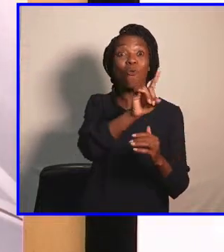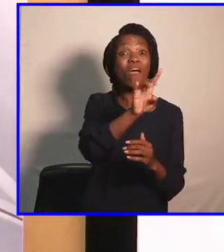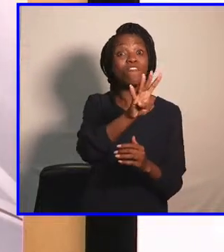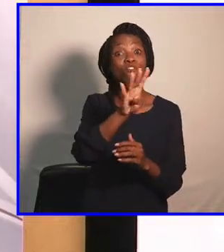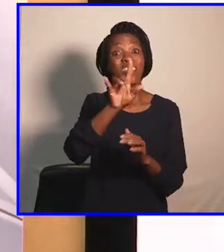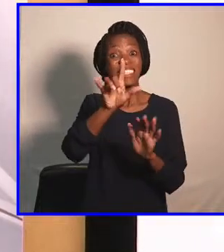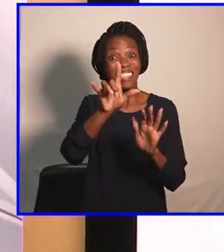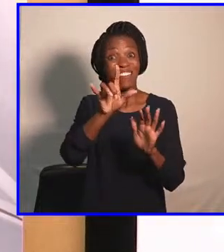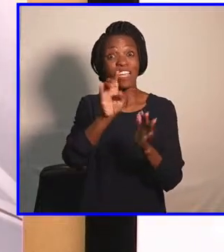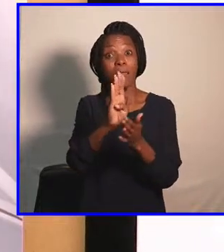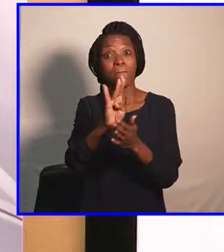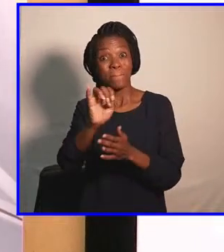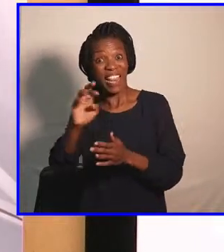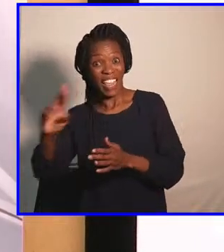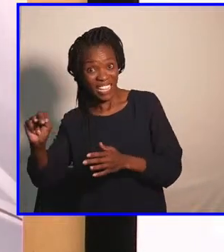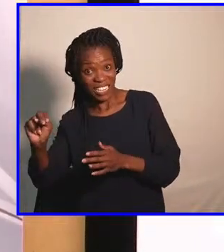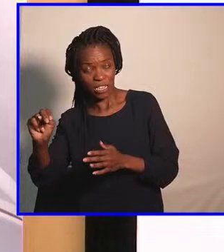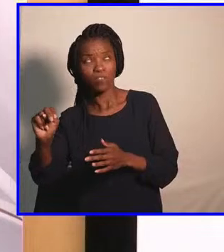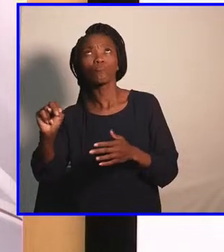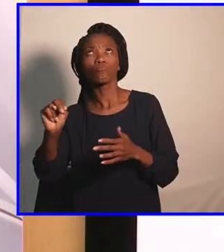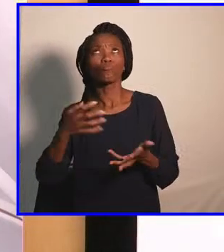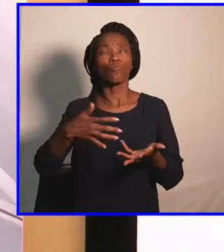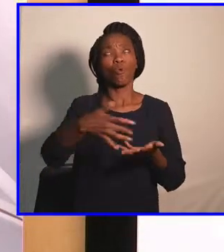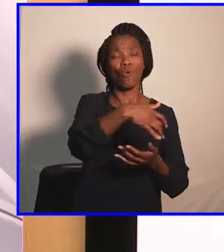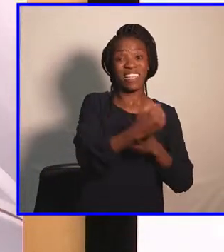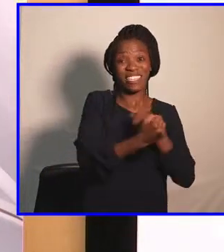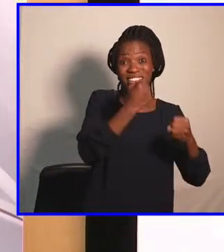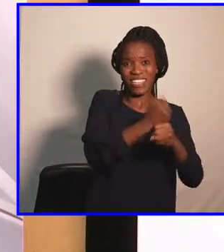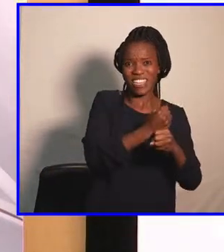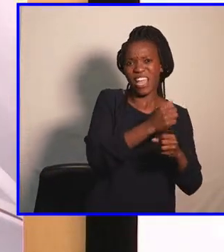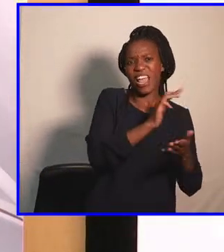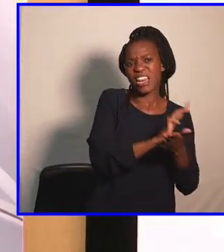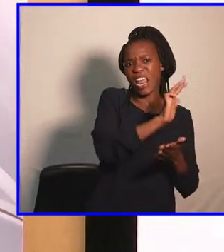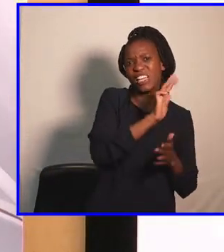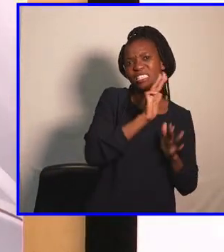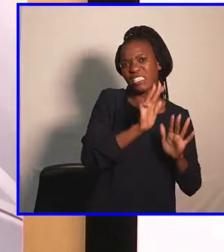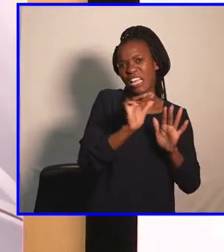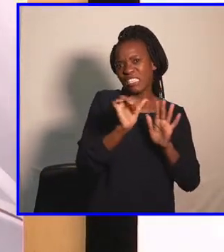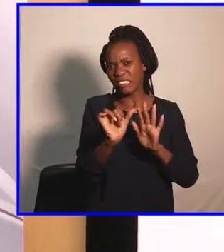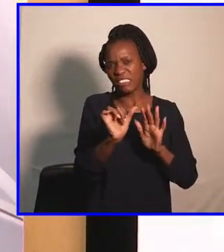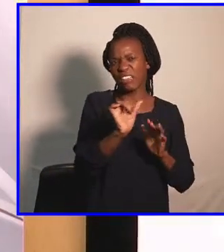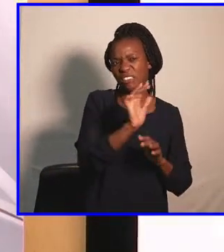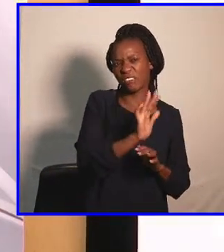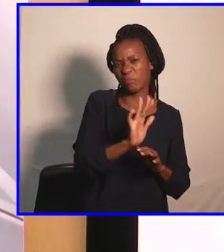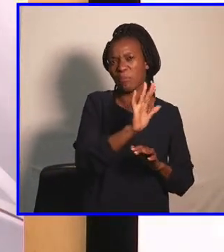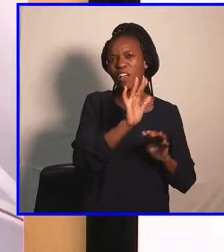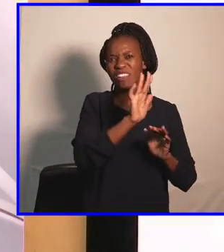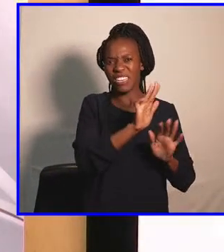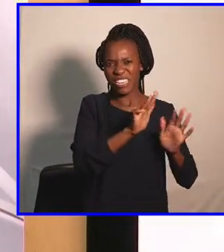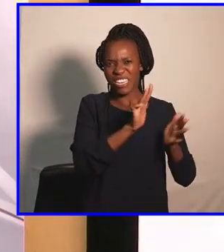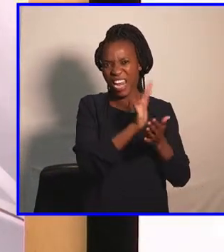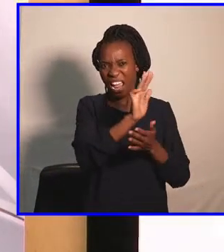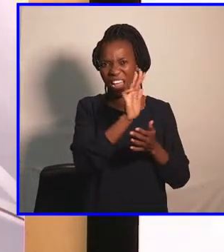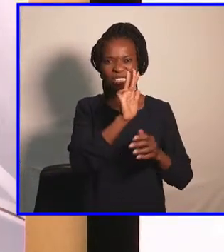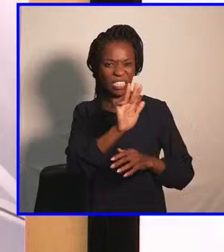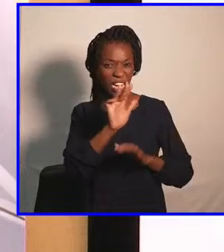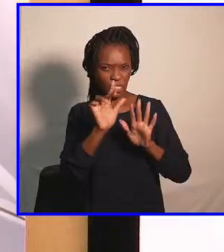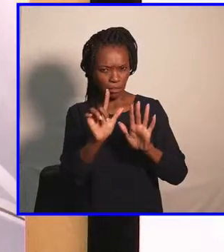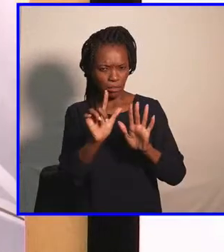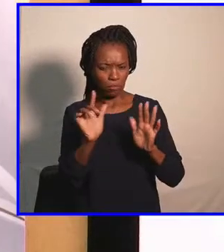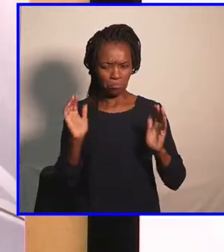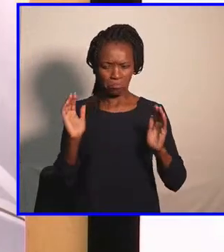billion that SARS collected in 1996, 1997, one